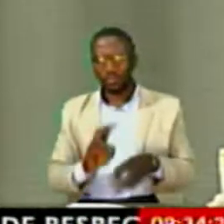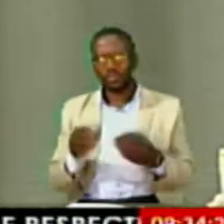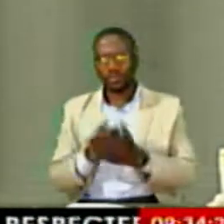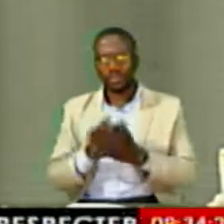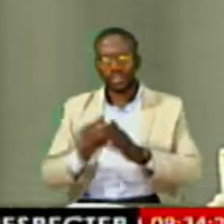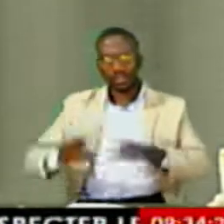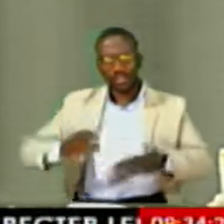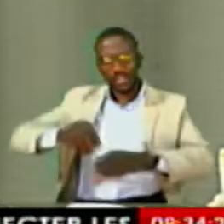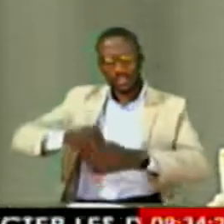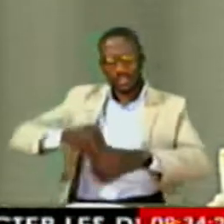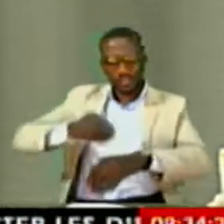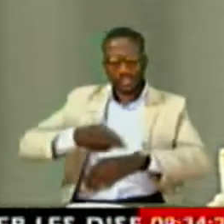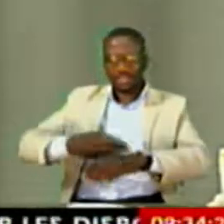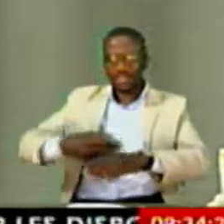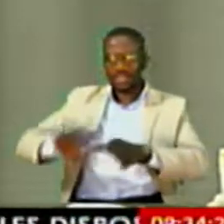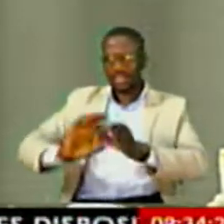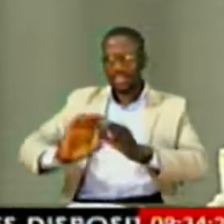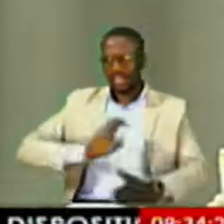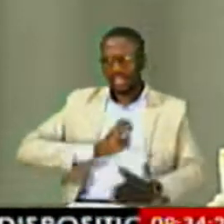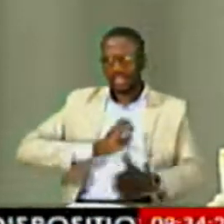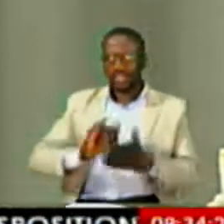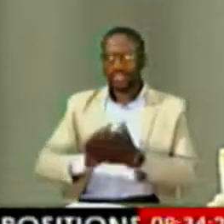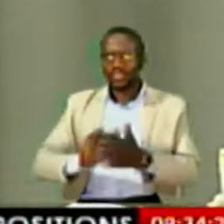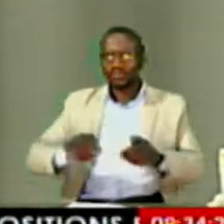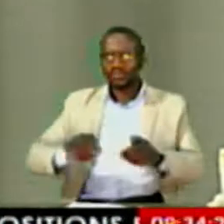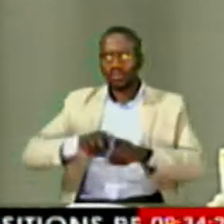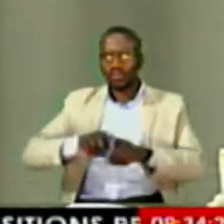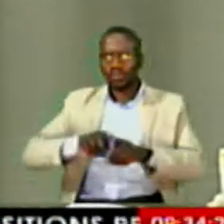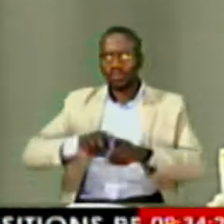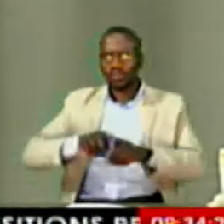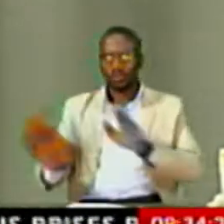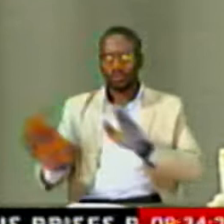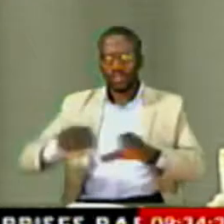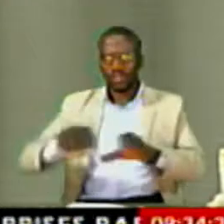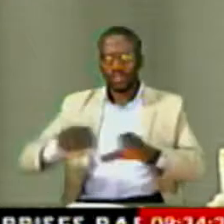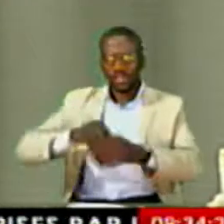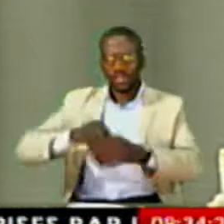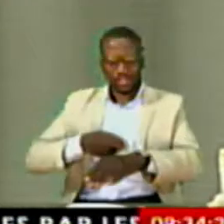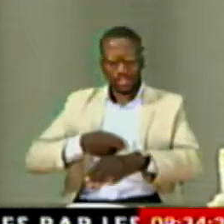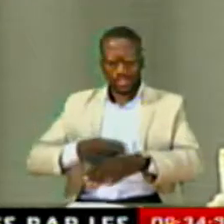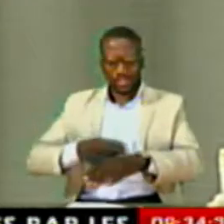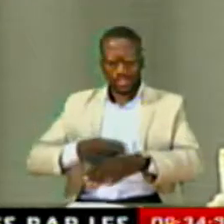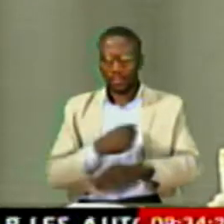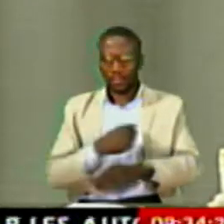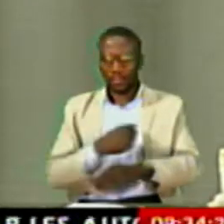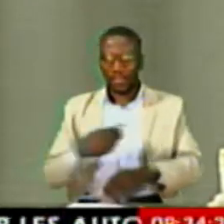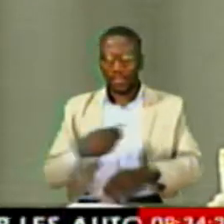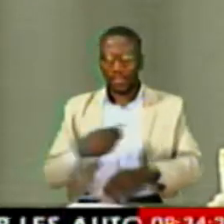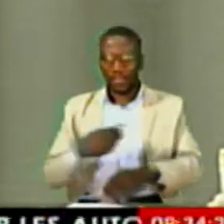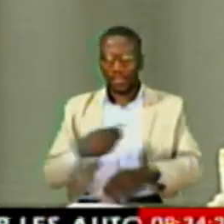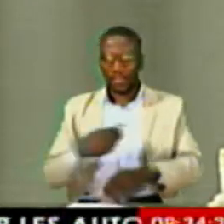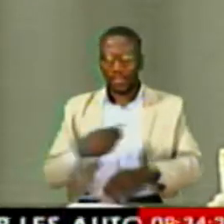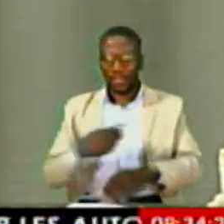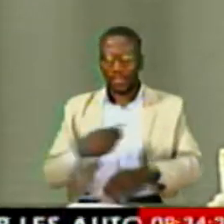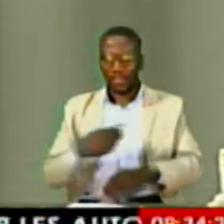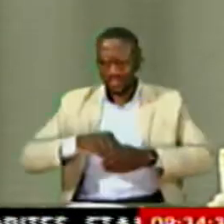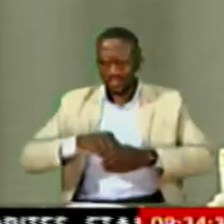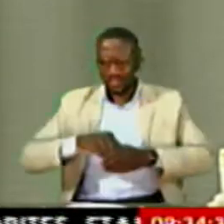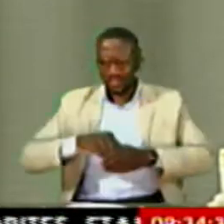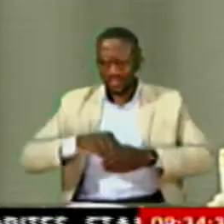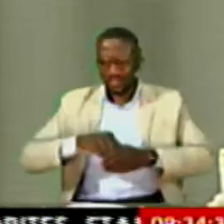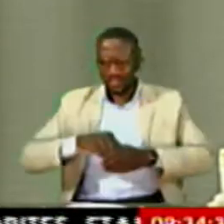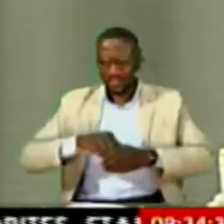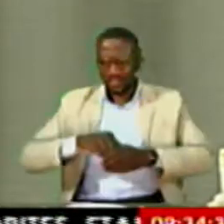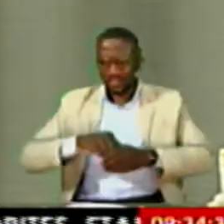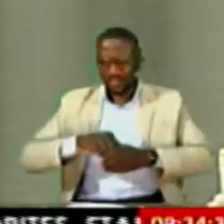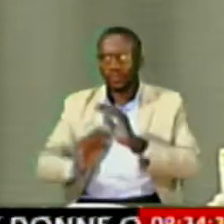Dieu a fait dans notre temps. Is the same thing God has done in our time. Nous vivons dans un temps, we are living in a time, où les gens ont